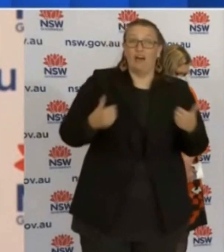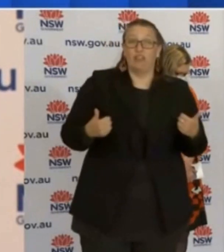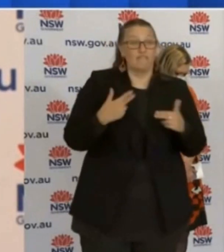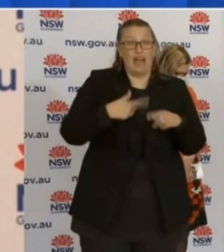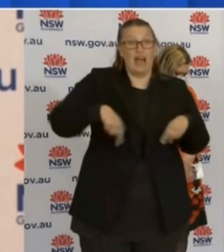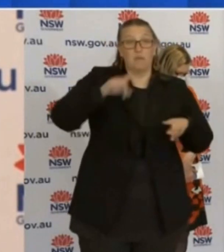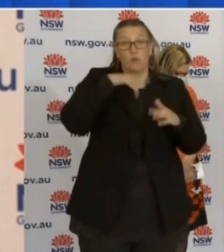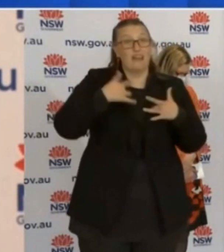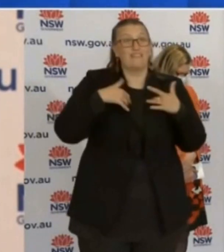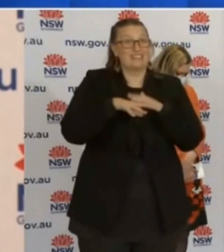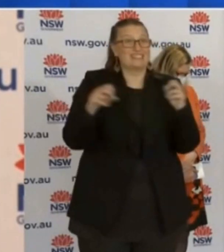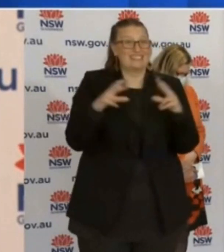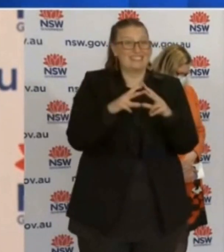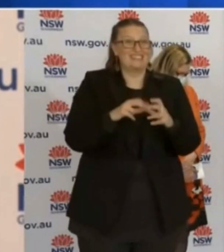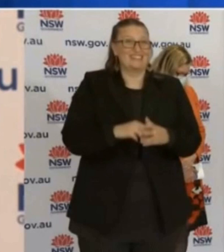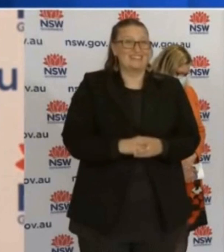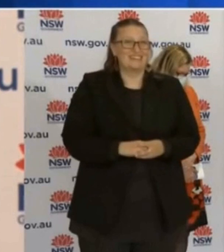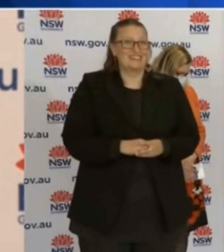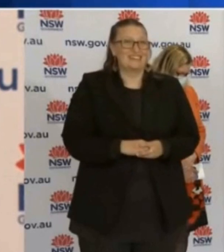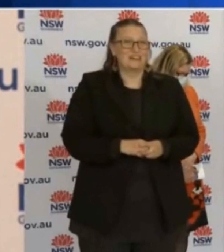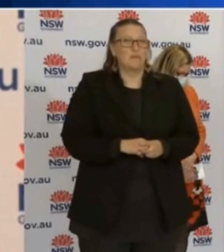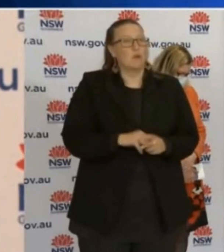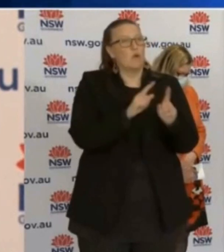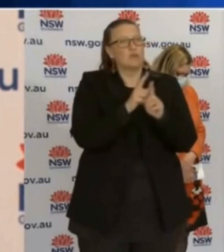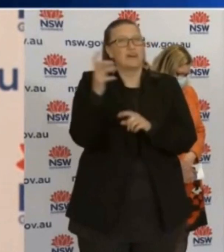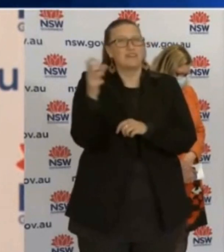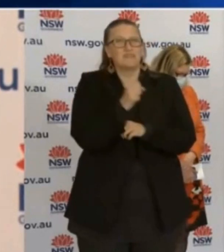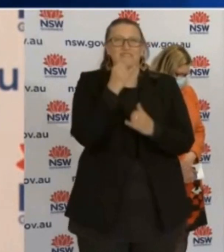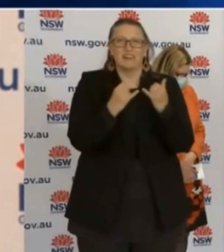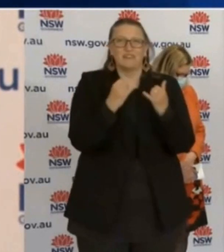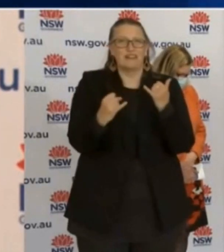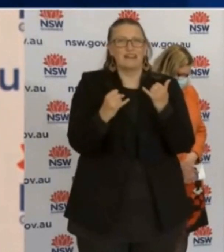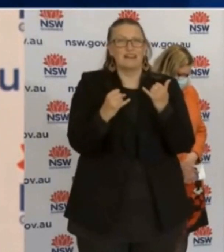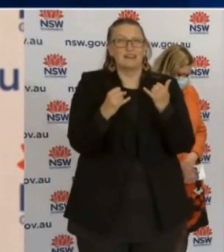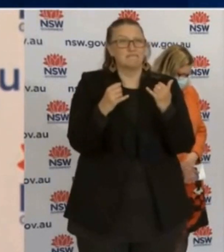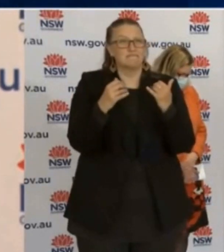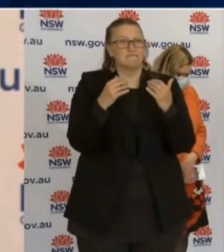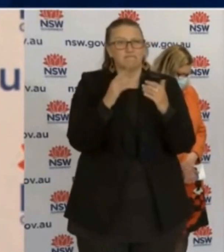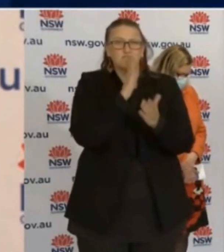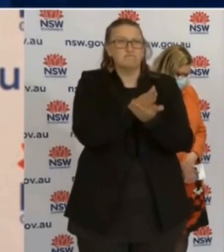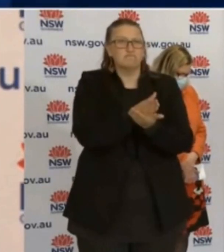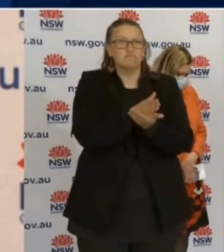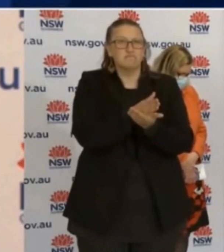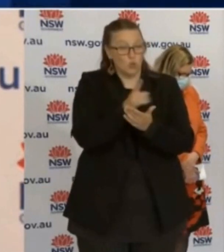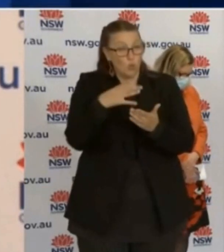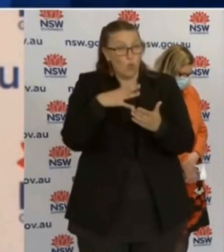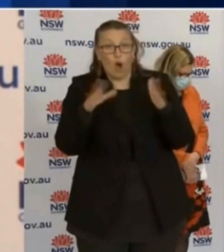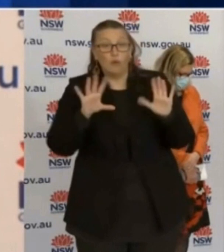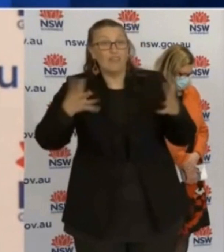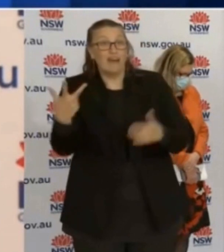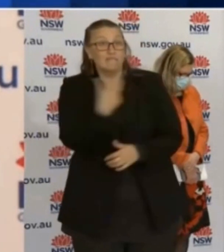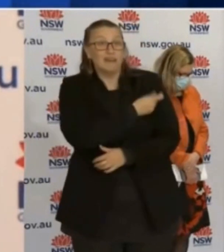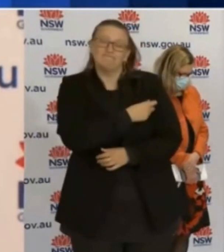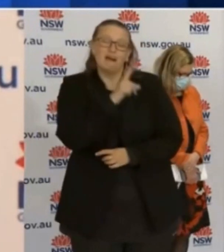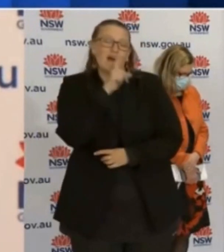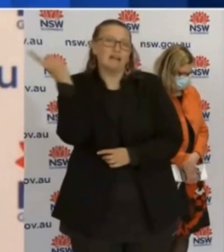clear about that. But we also have to be very upfront about vaccination being a key tool. And anyone who thinks vaccination isn't a